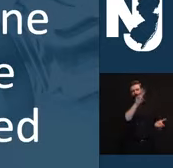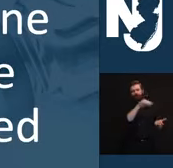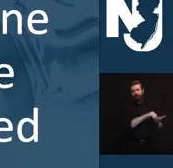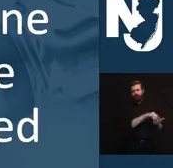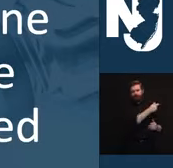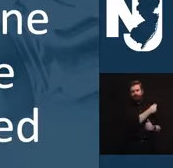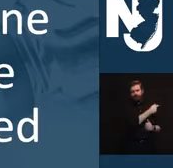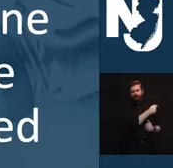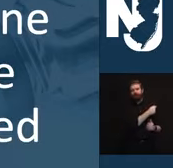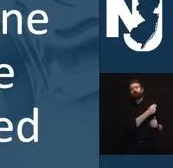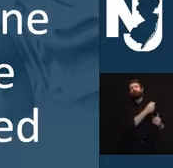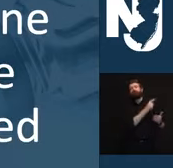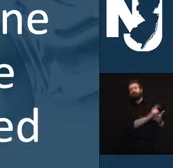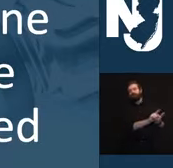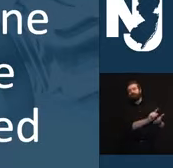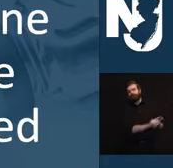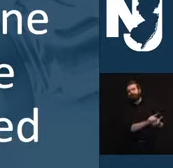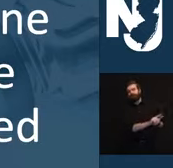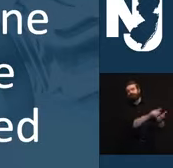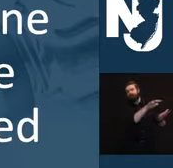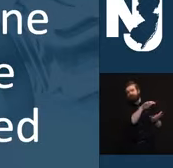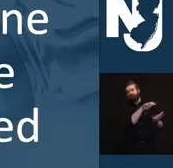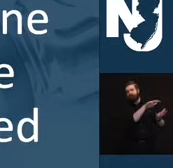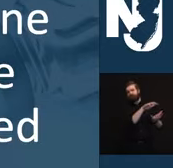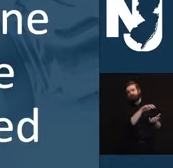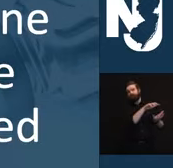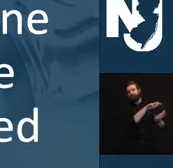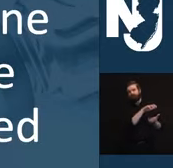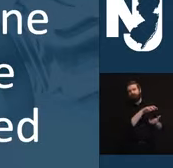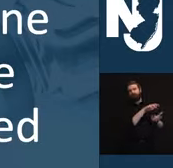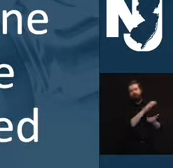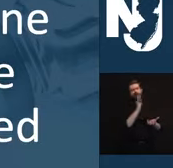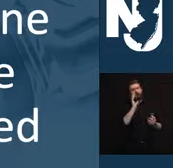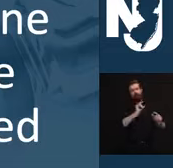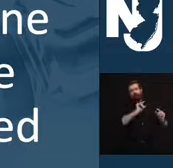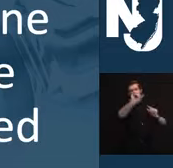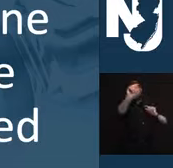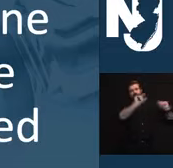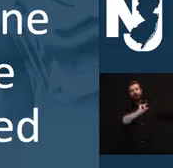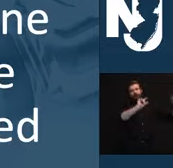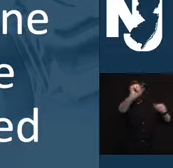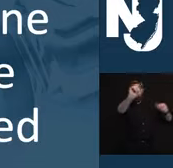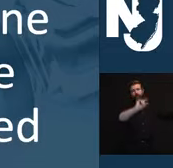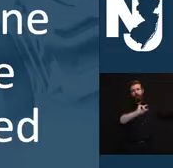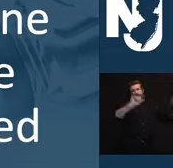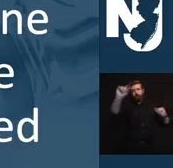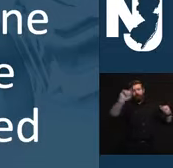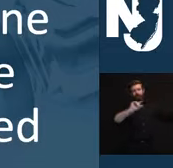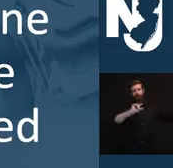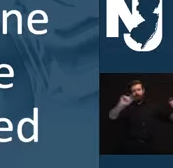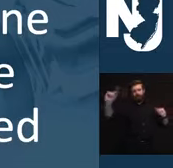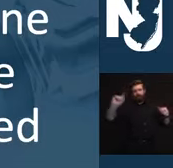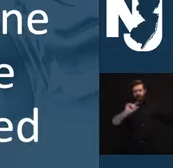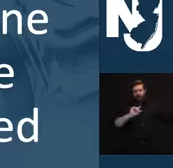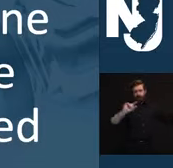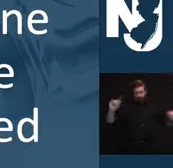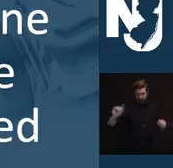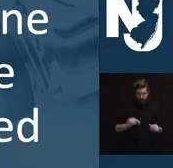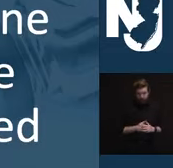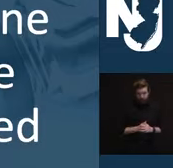that delivery and storage systems work, and second, to assist the federal government in expediting shipments and